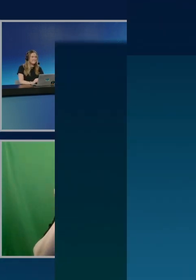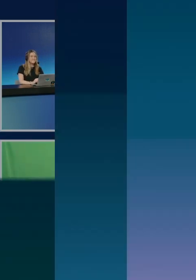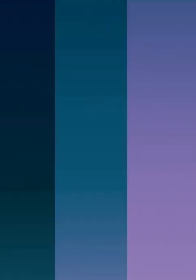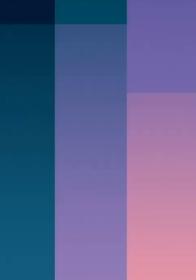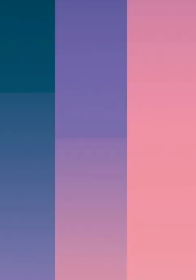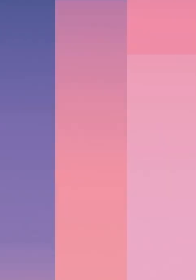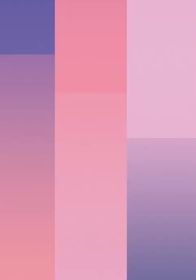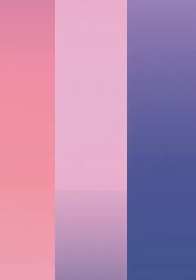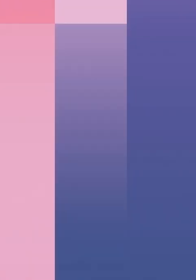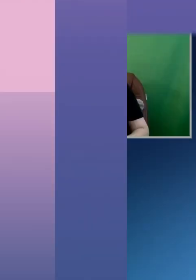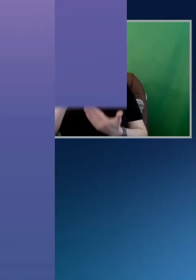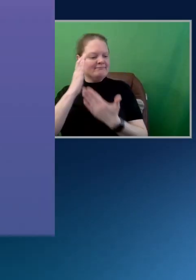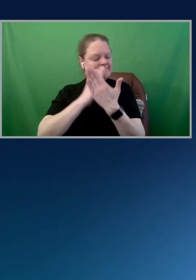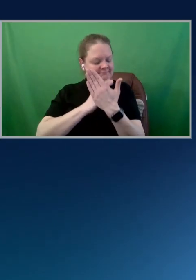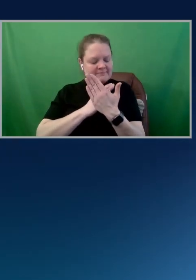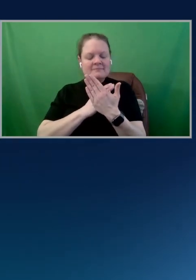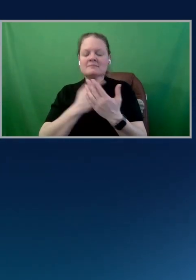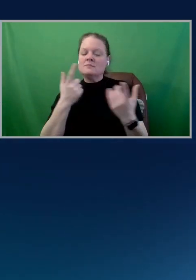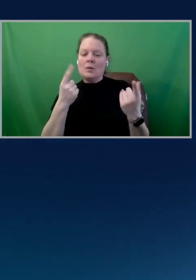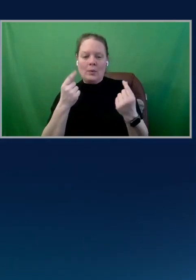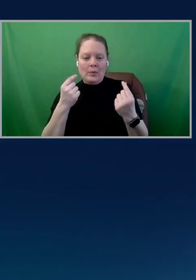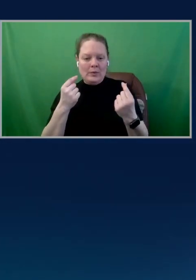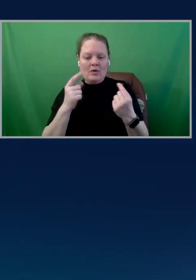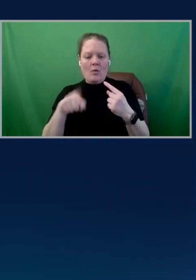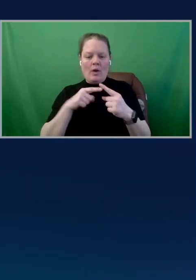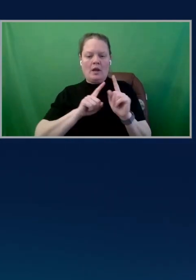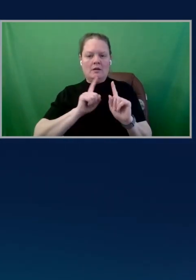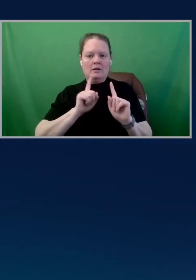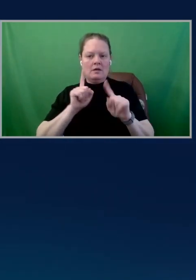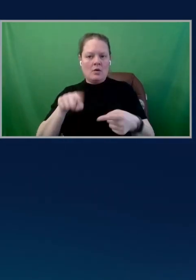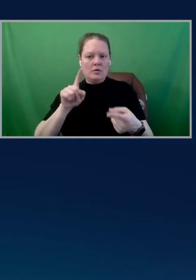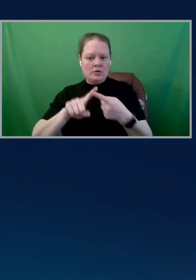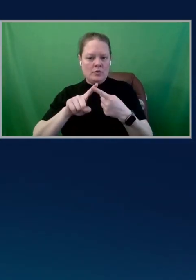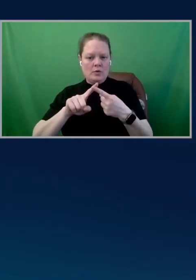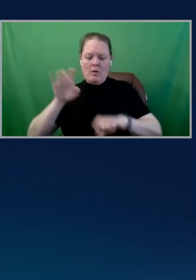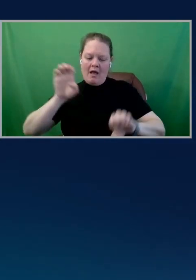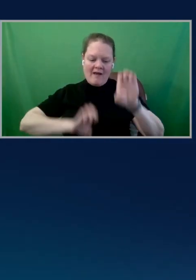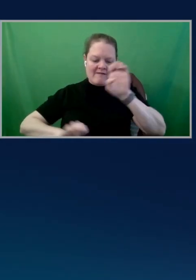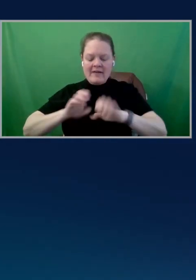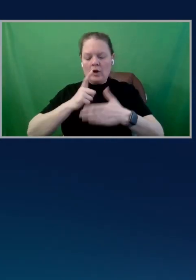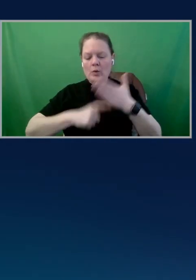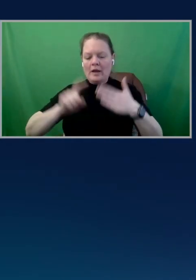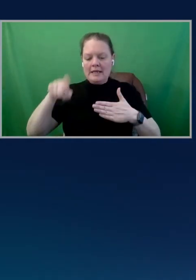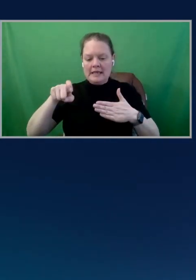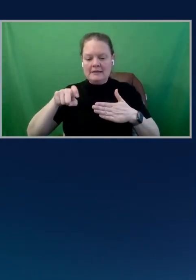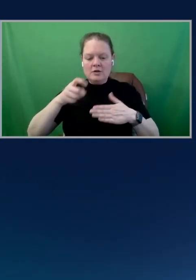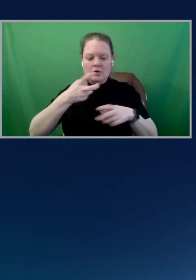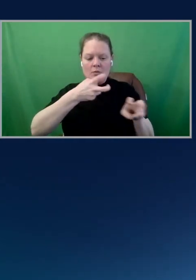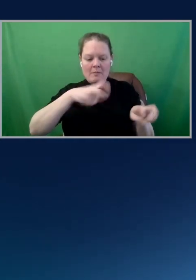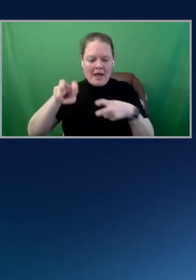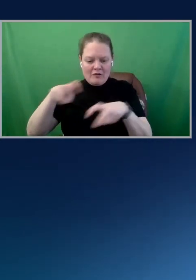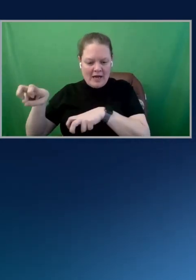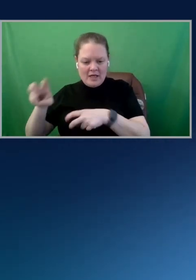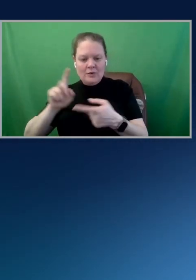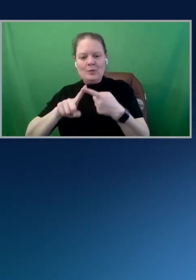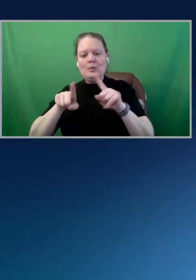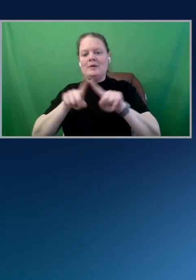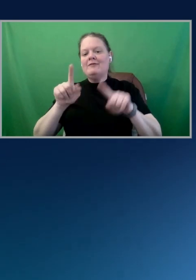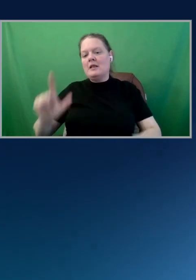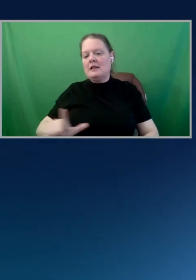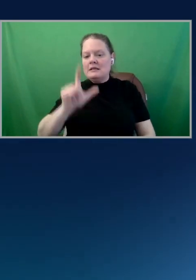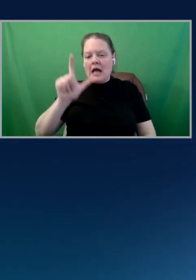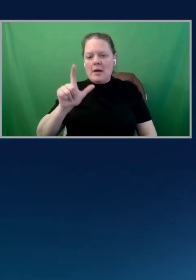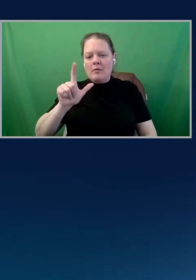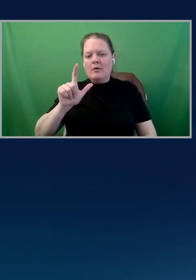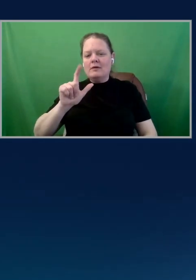going to take when it goes to evaluating what needs to be migrated to different libraries, things like that. I